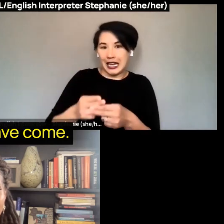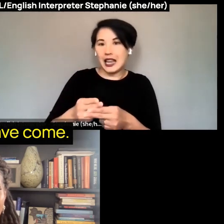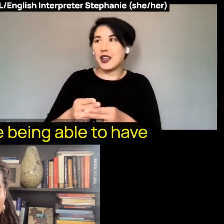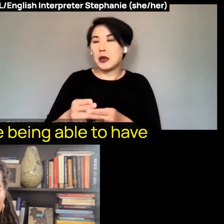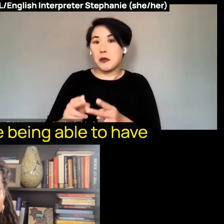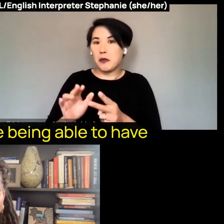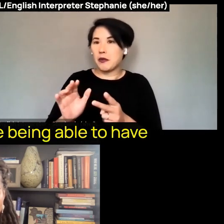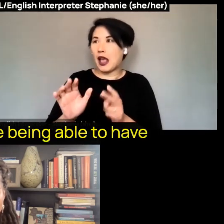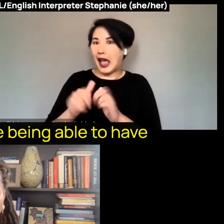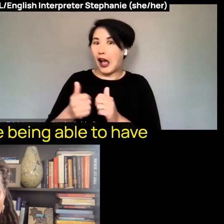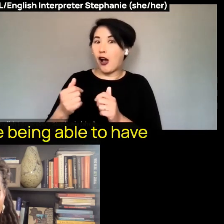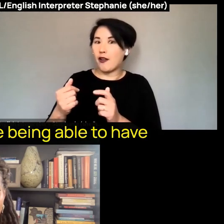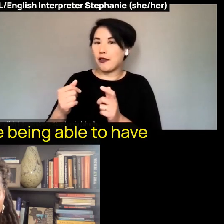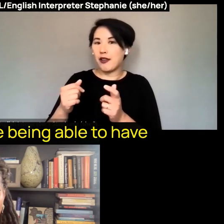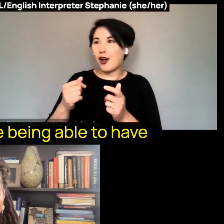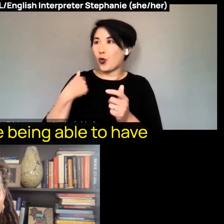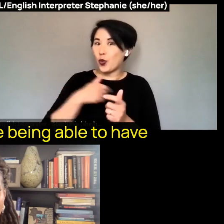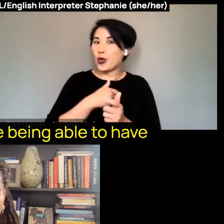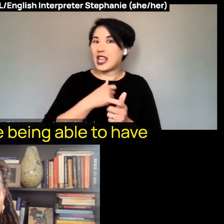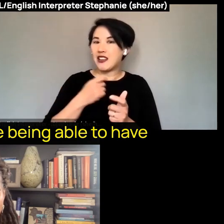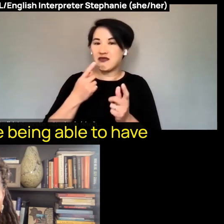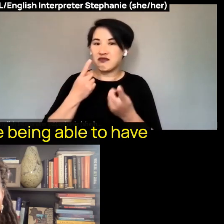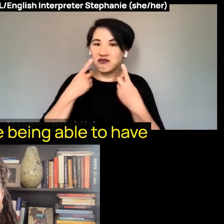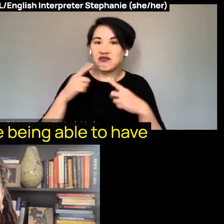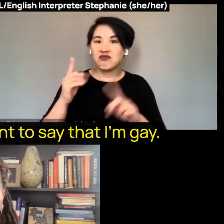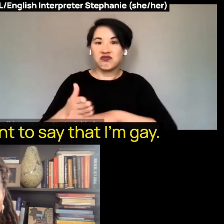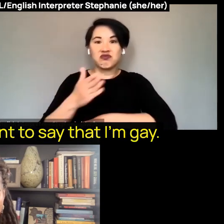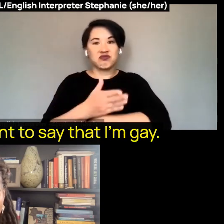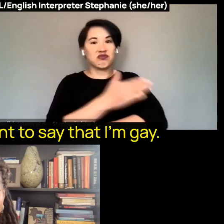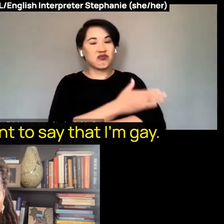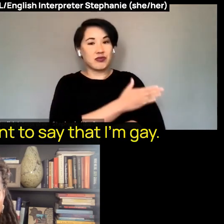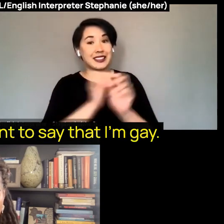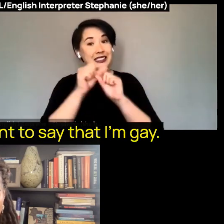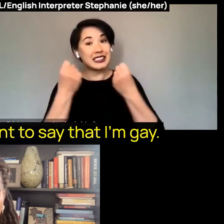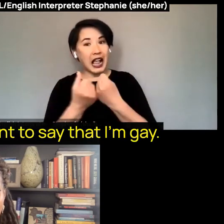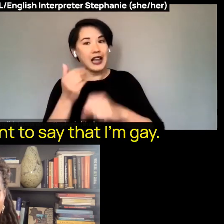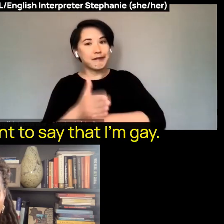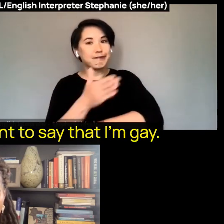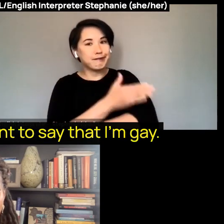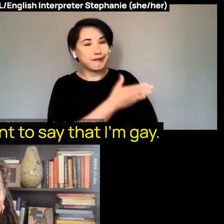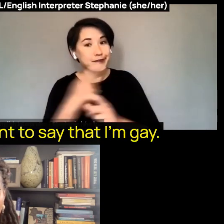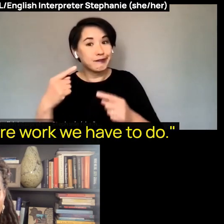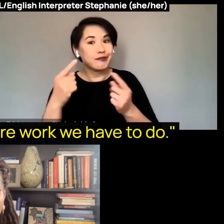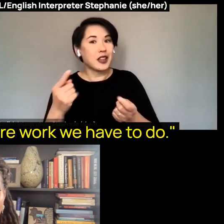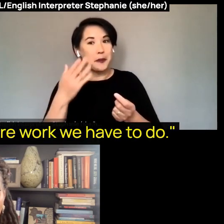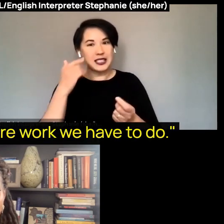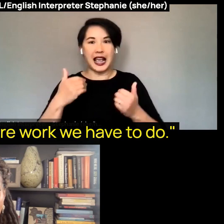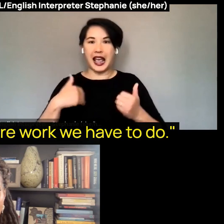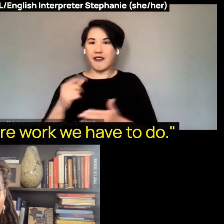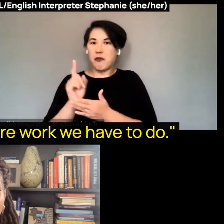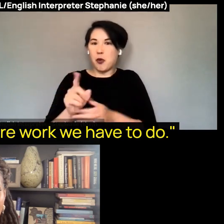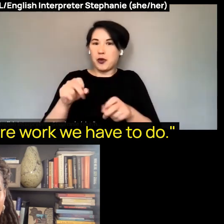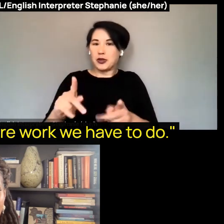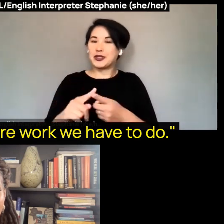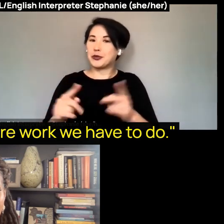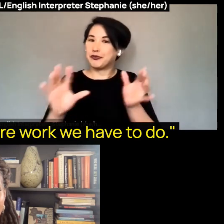have come and how far and me being able to have the opportunity or moment to say that I'm gay.